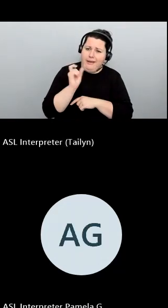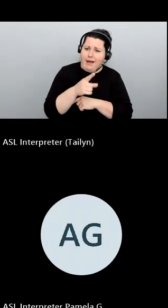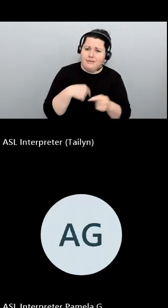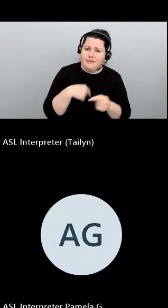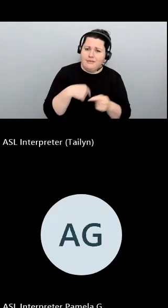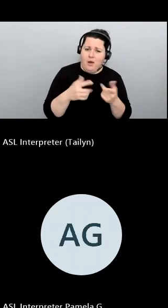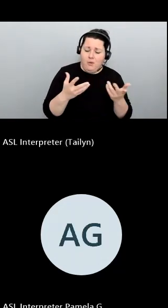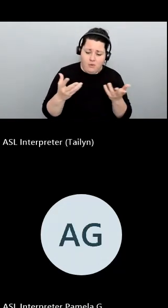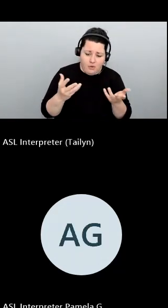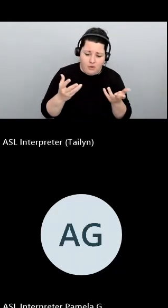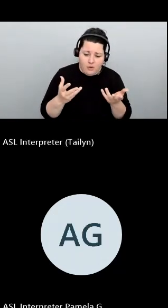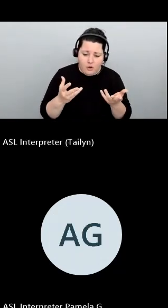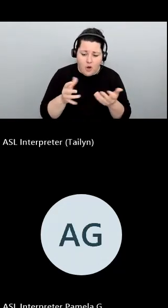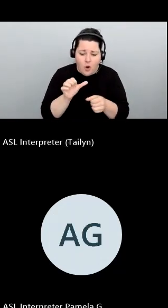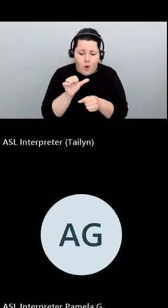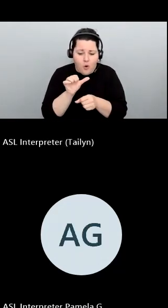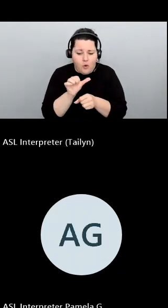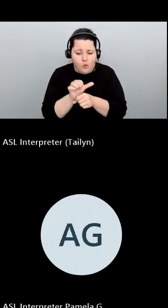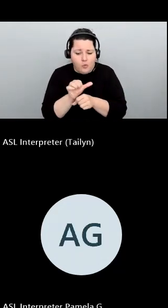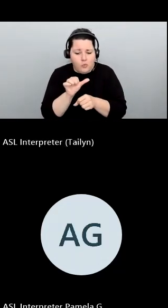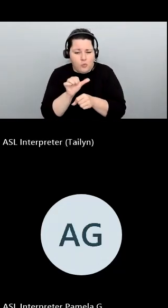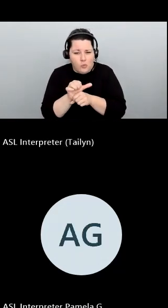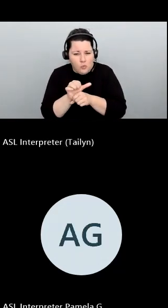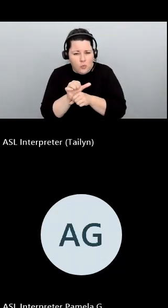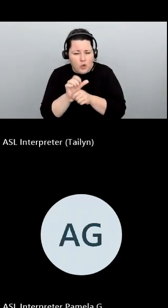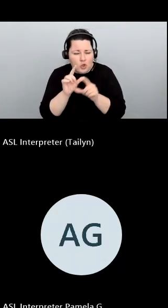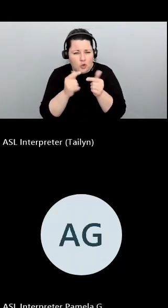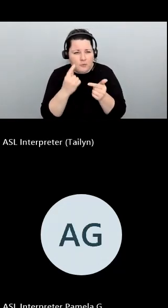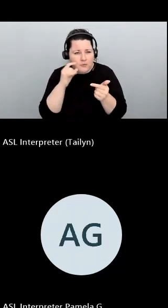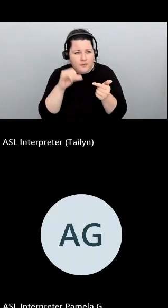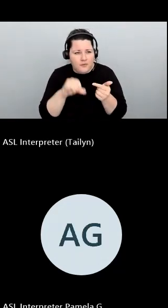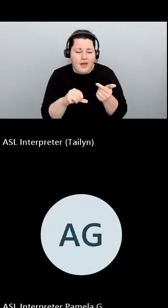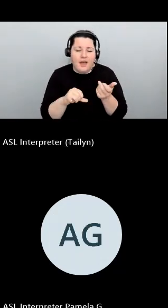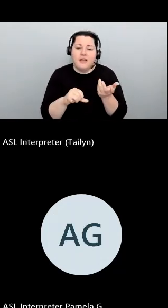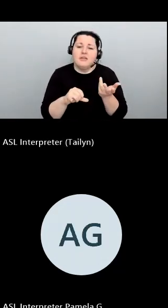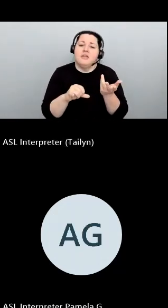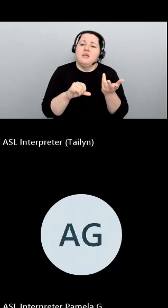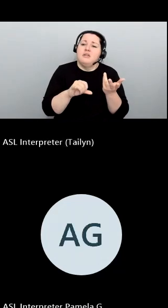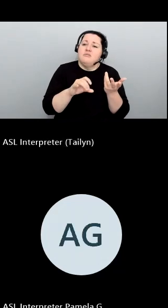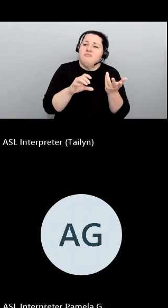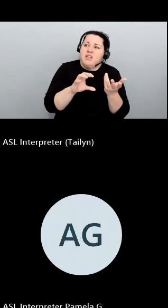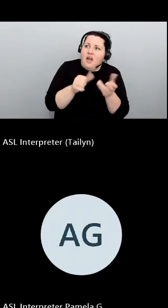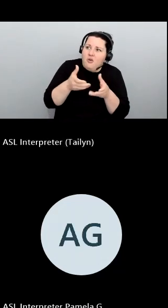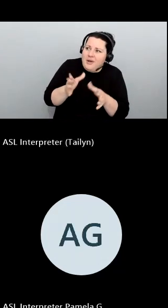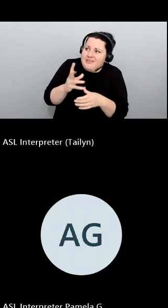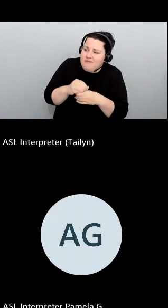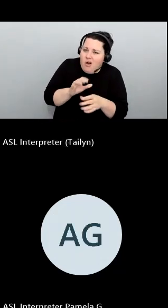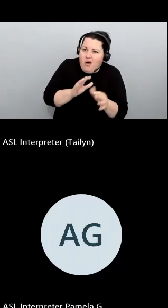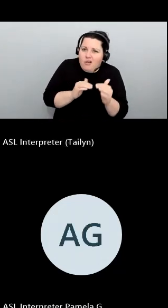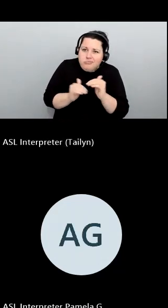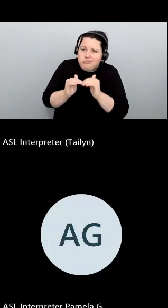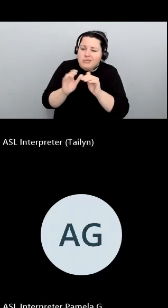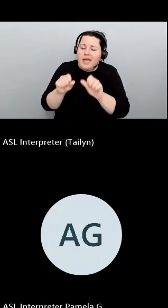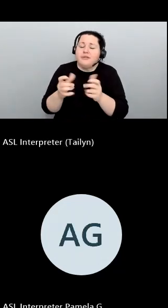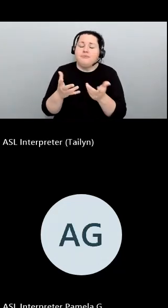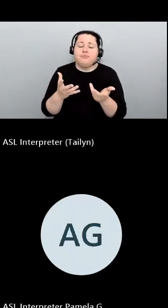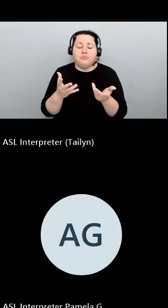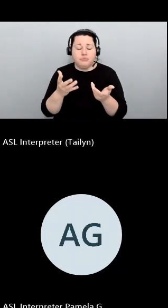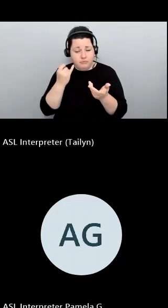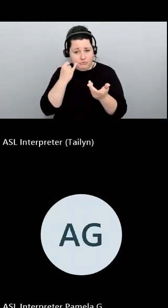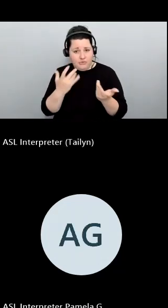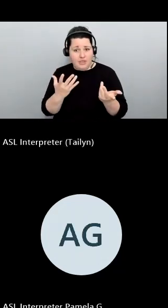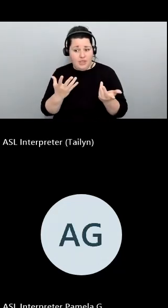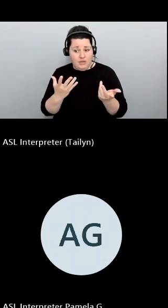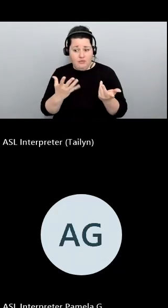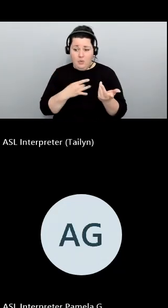a work group for that and how she can be more involved in that way on top of other ways she's involved. If you like